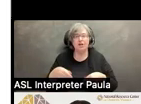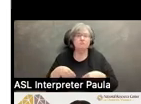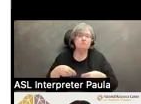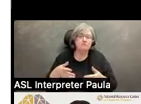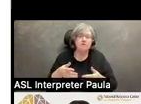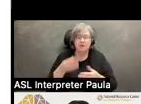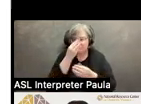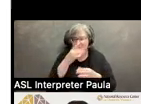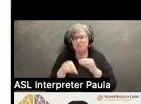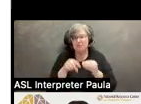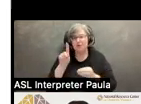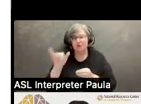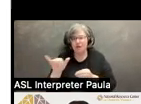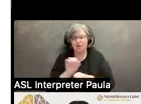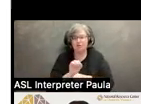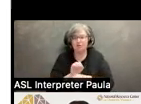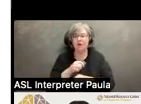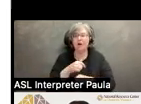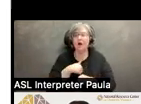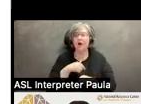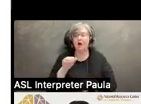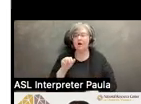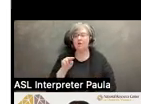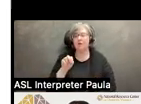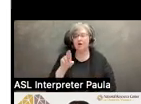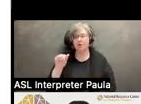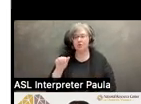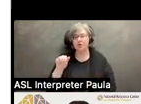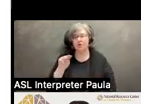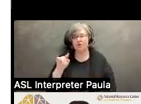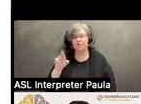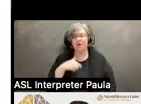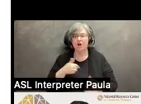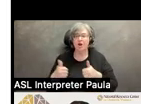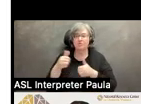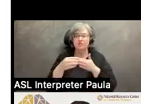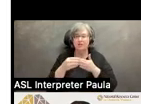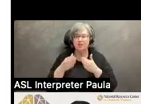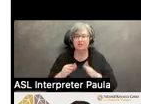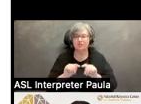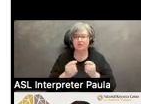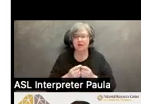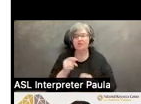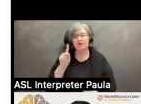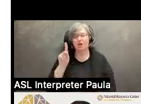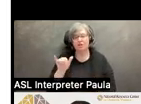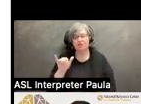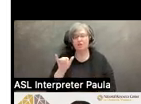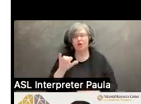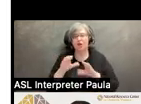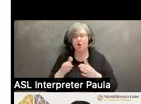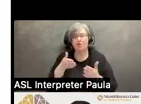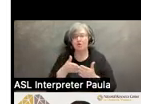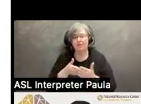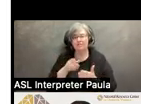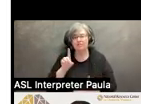Miller. I am on the senior leadership team at the Kentucky Coalition Against Domestic Violence, which we have literally